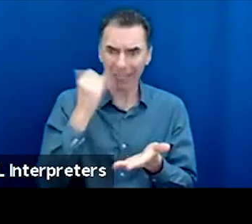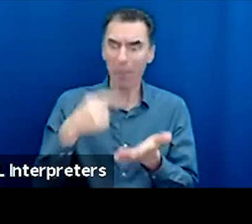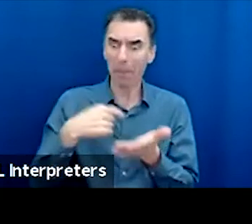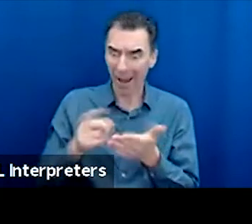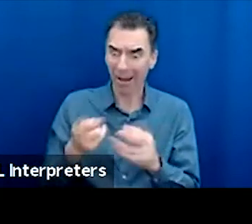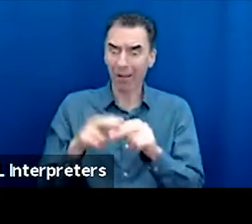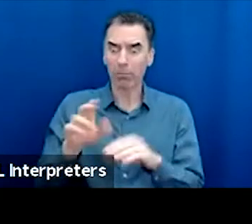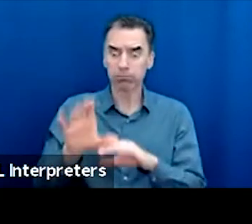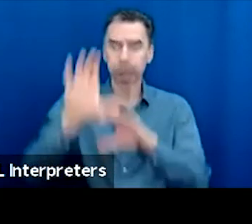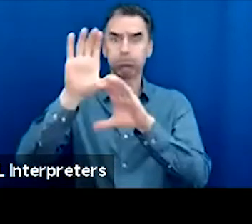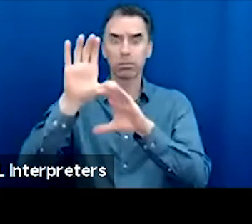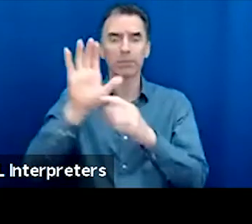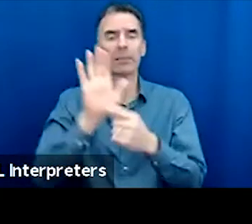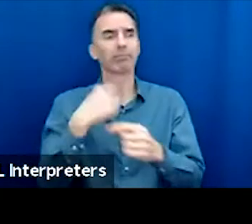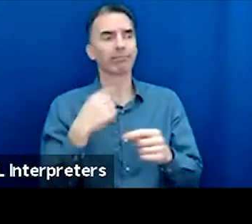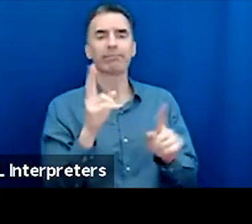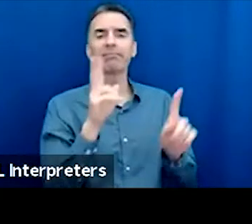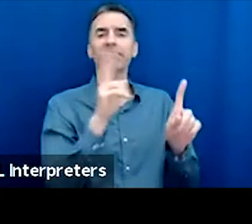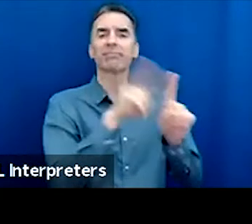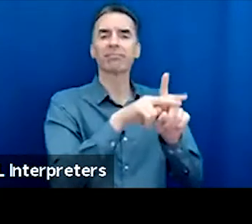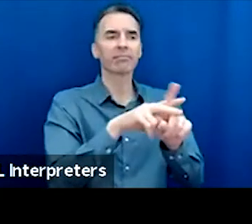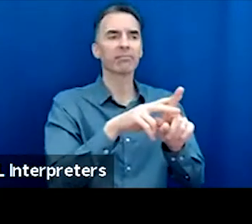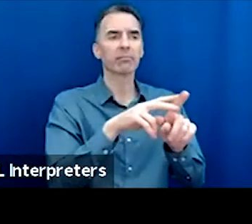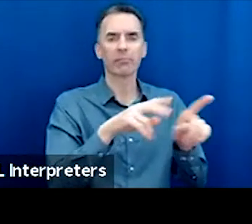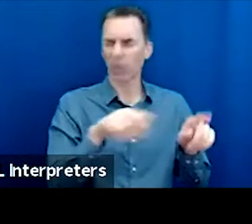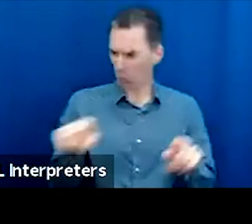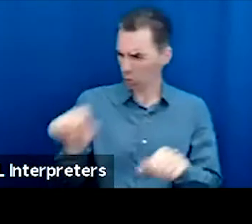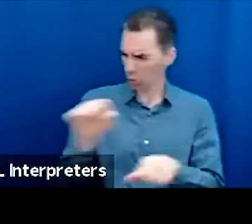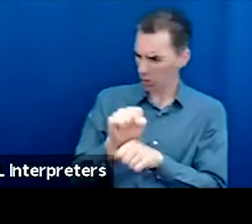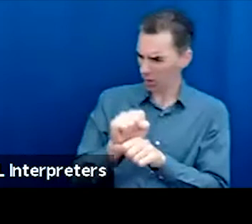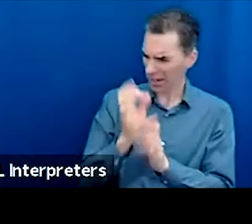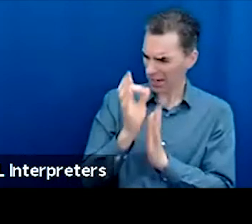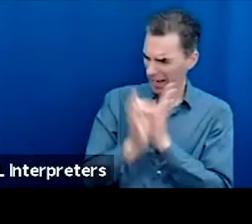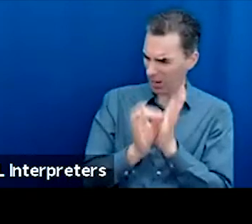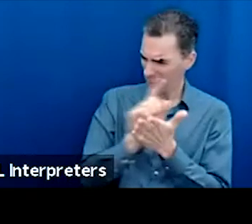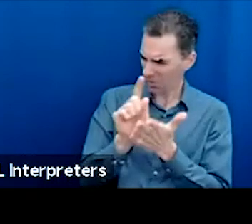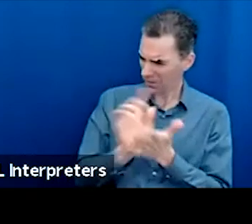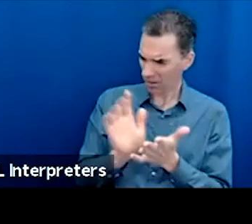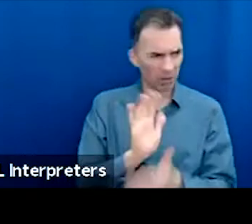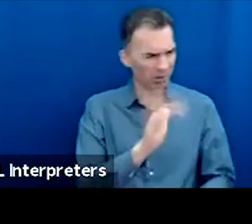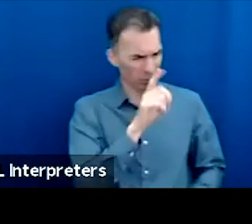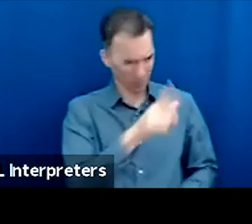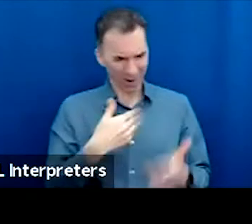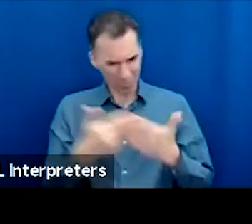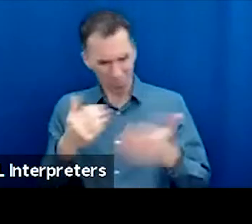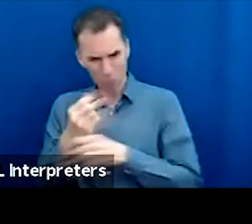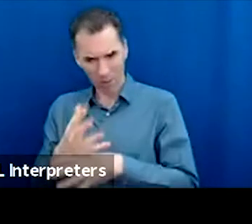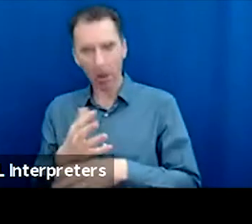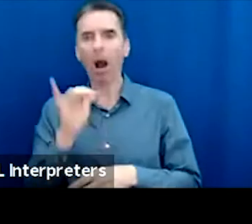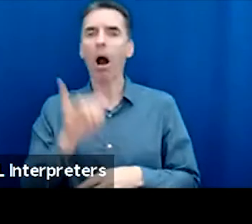and they said, you only work 9 hours a week. And we know that that is not true. It has a huge impact on us